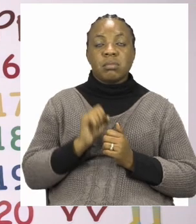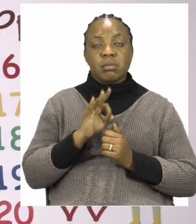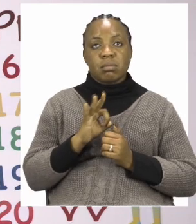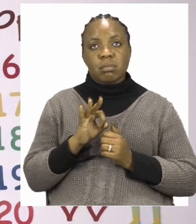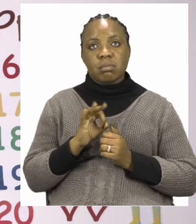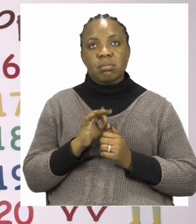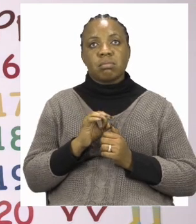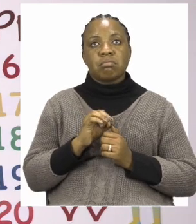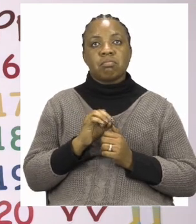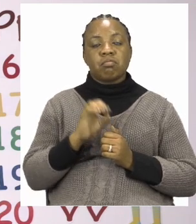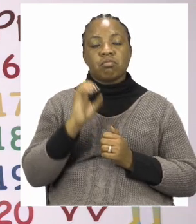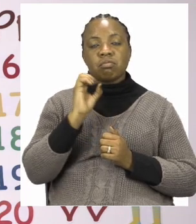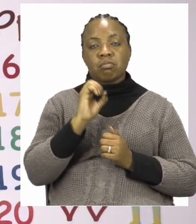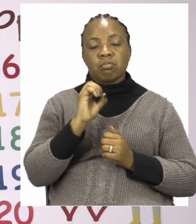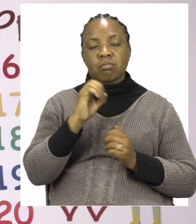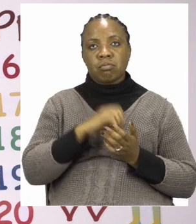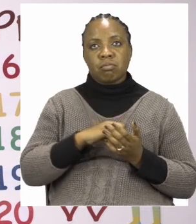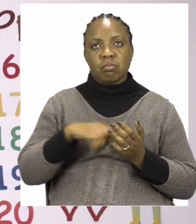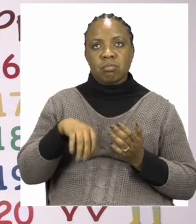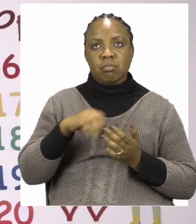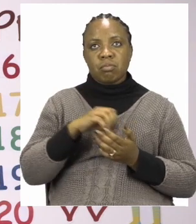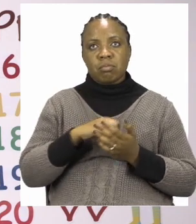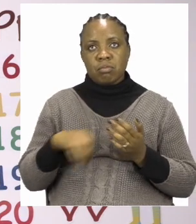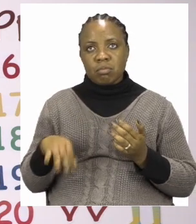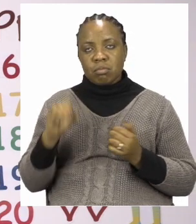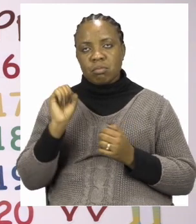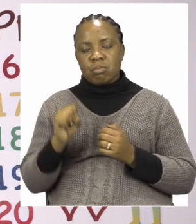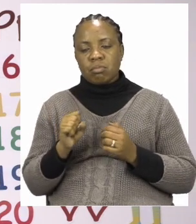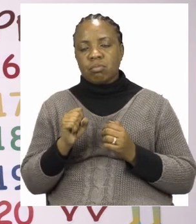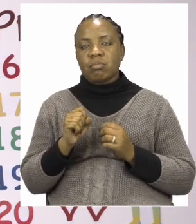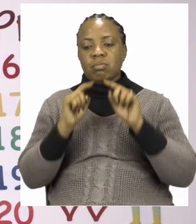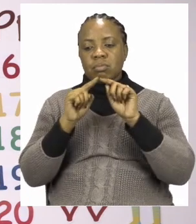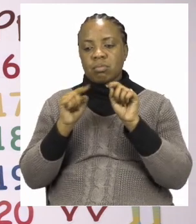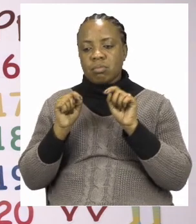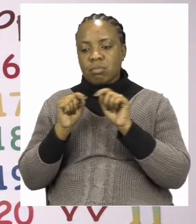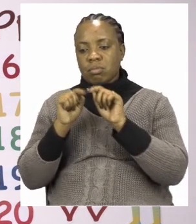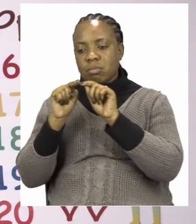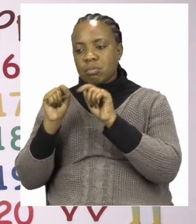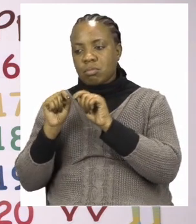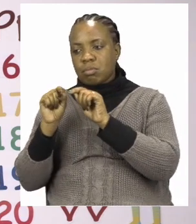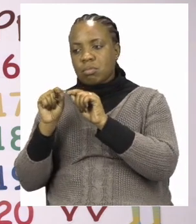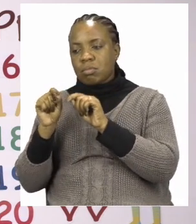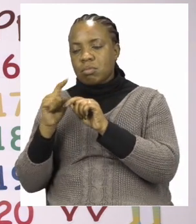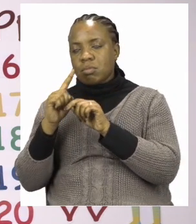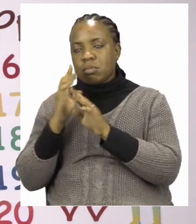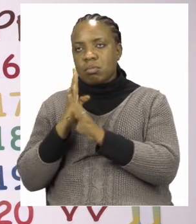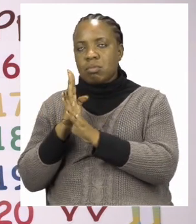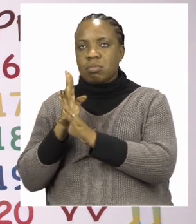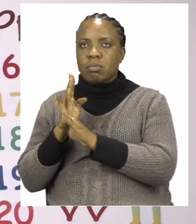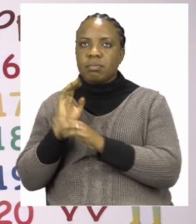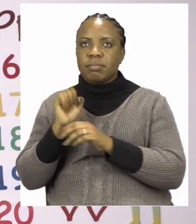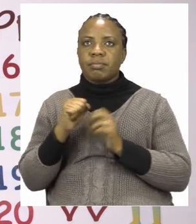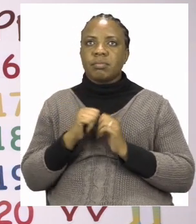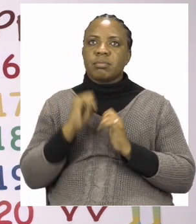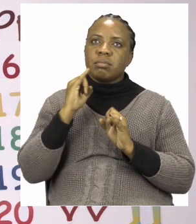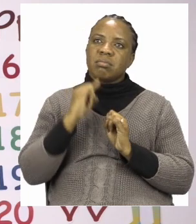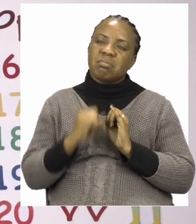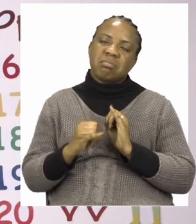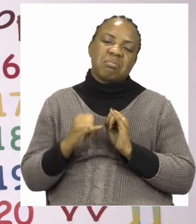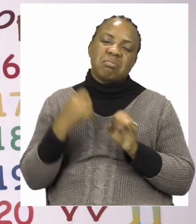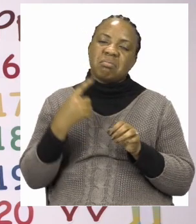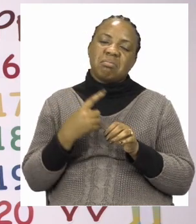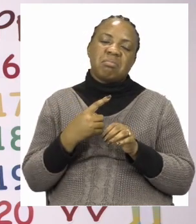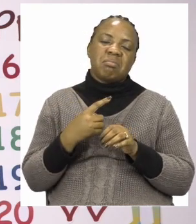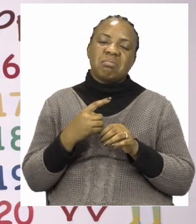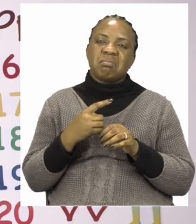removed the zeros, we have to now put them in the correct boxes. The last one, as you know, doesn't really